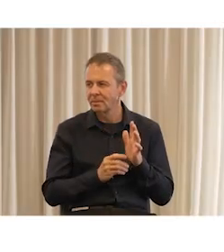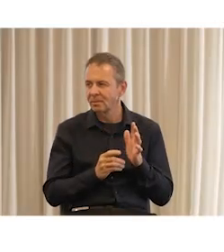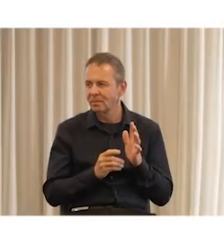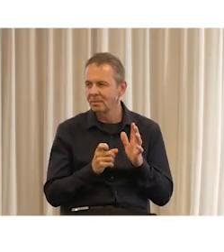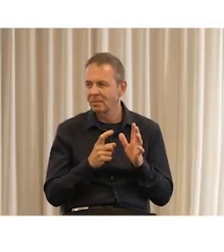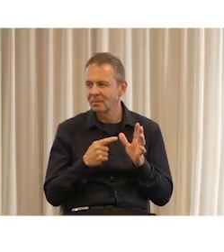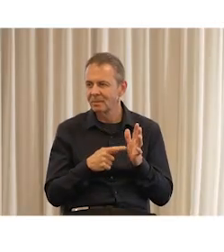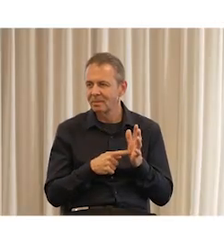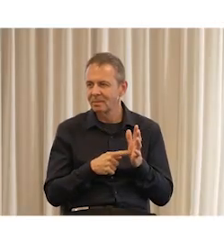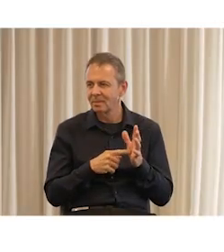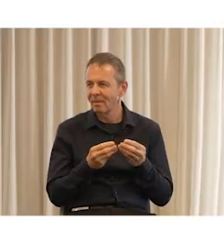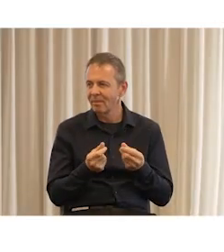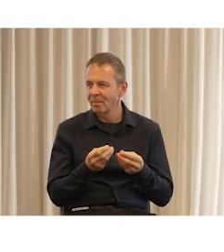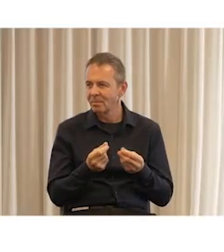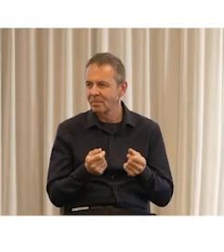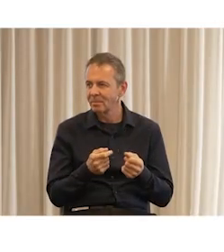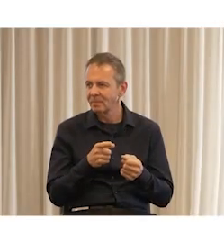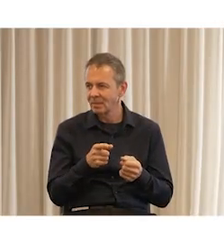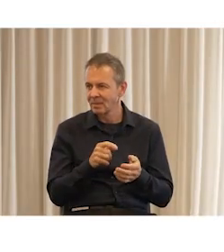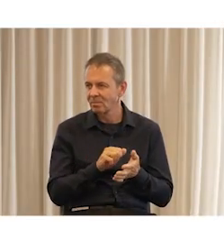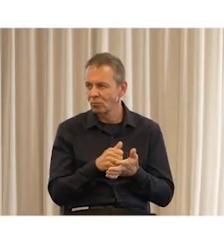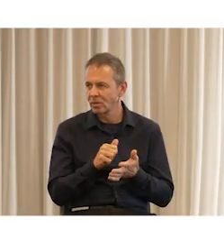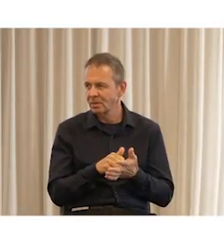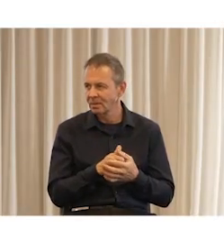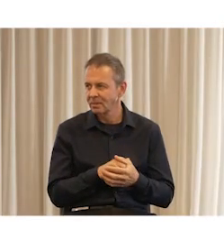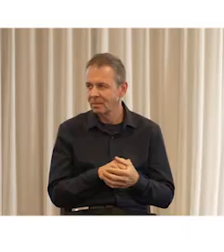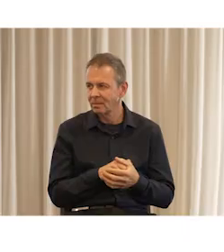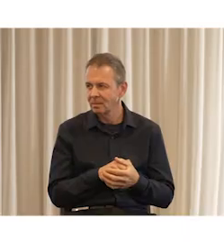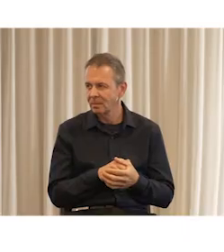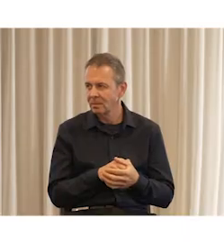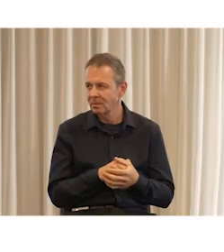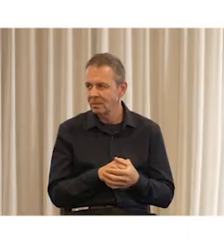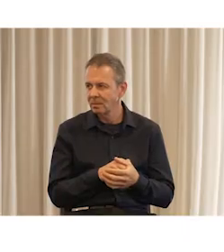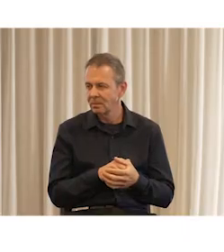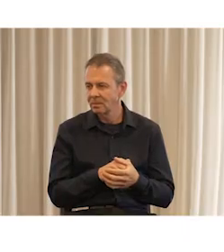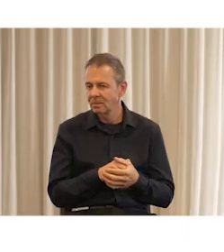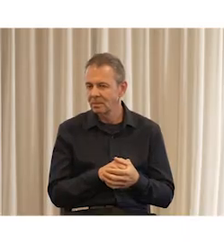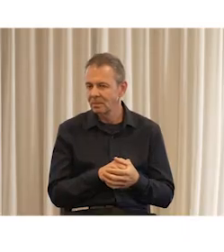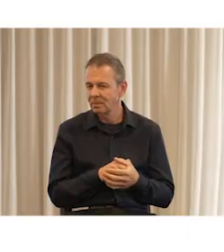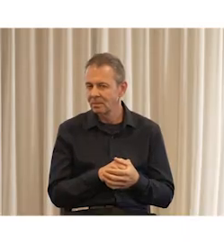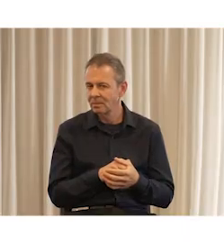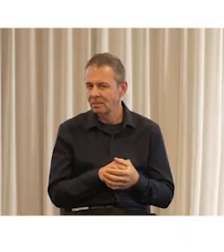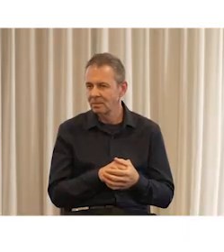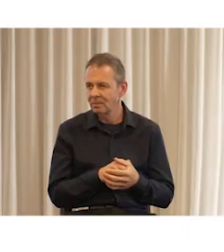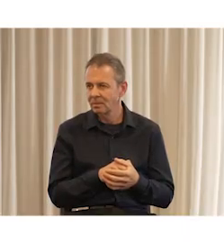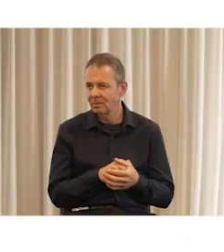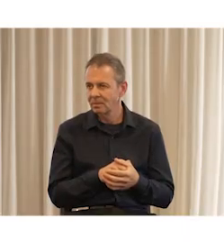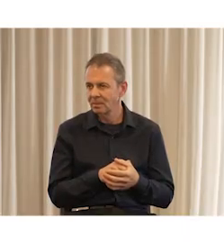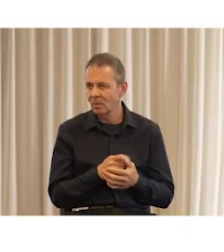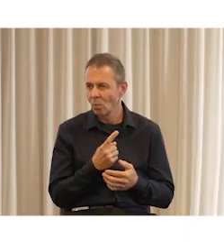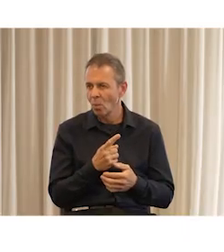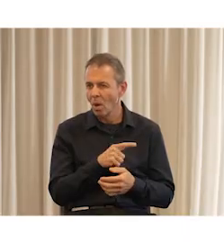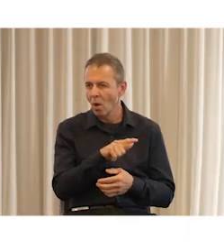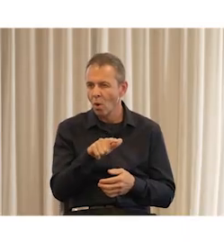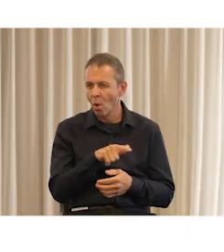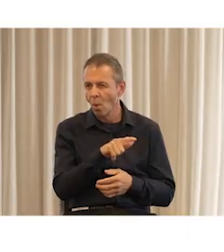outcome. And we actually, with an encouragement of a local dressmaker she was working with,